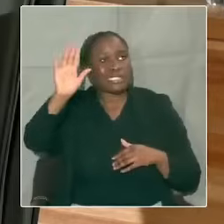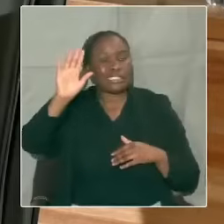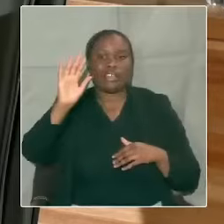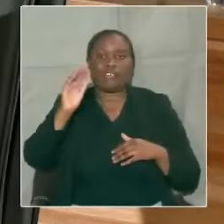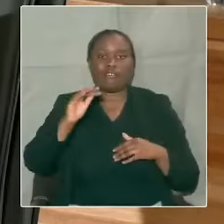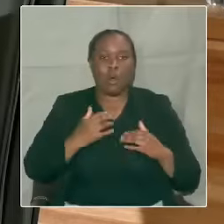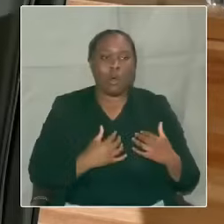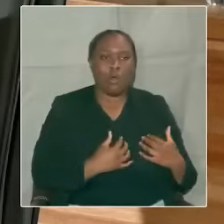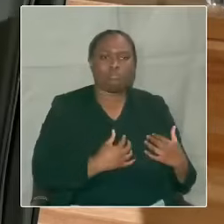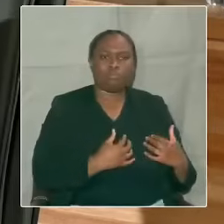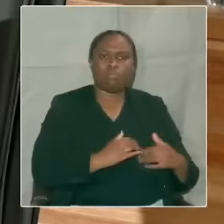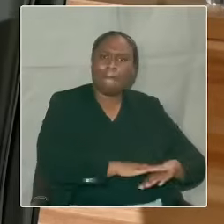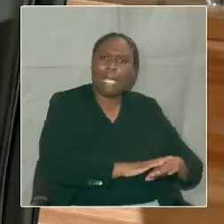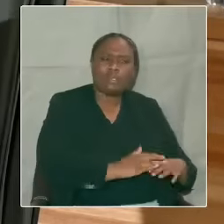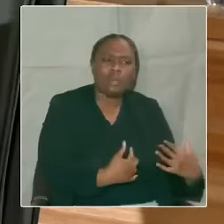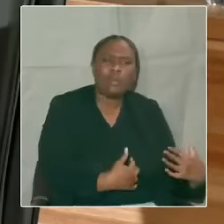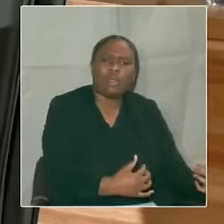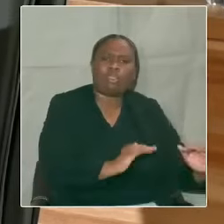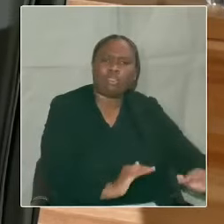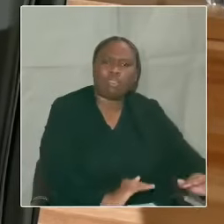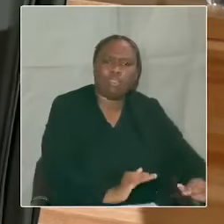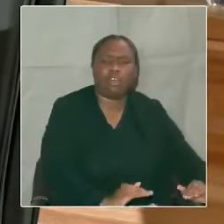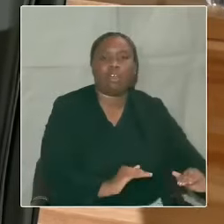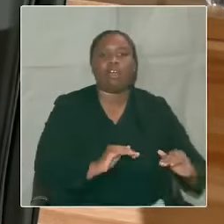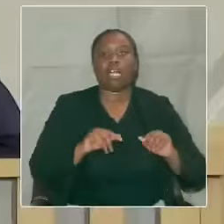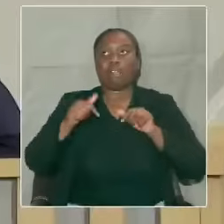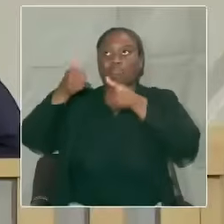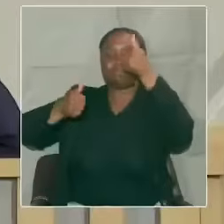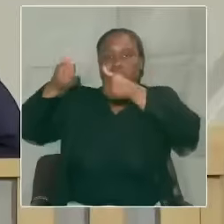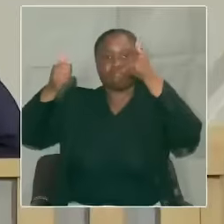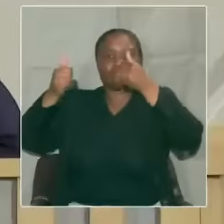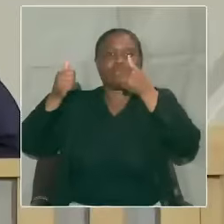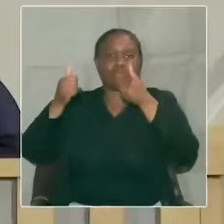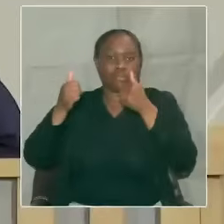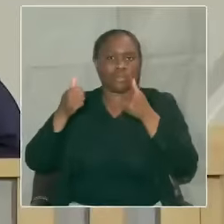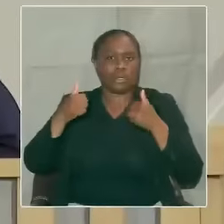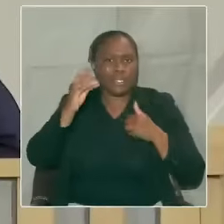operational leadership to strategic oversight at the national level.